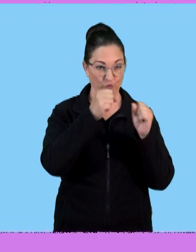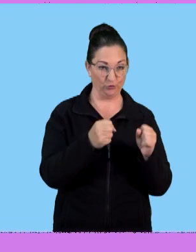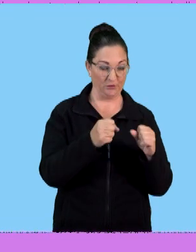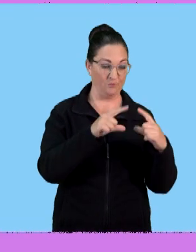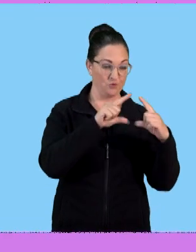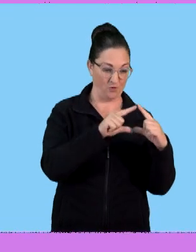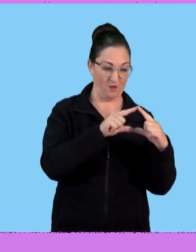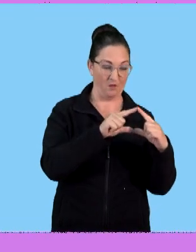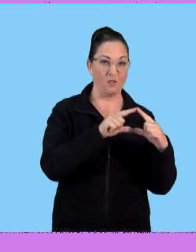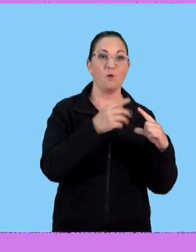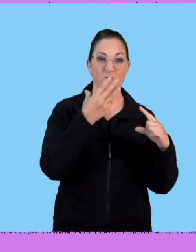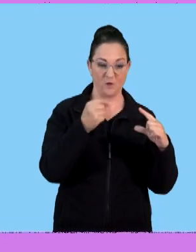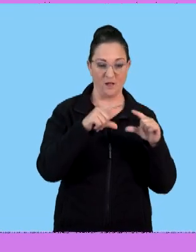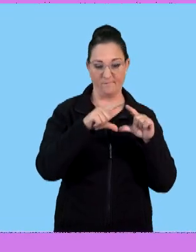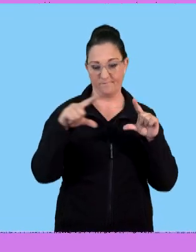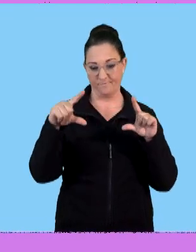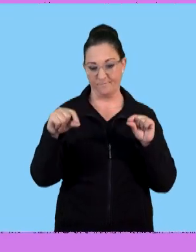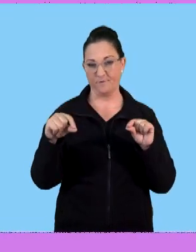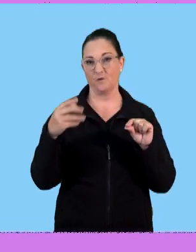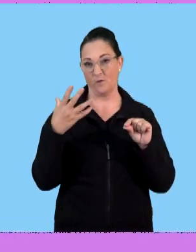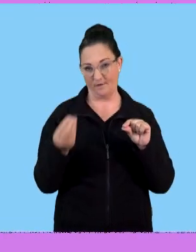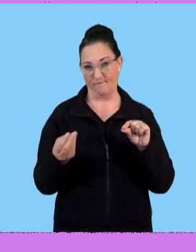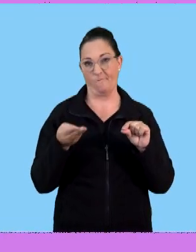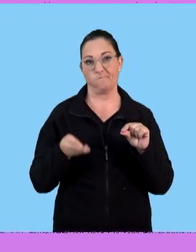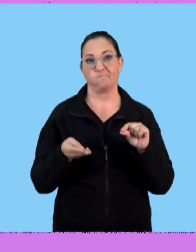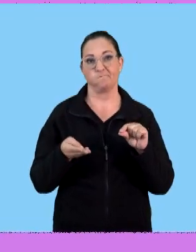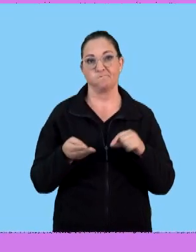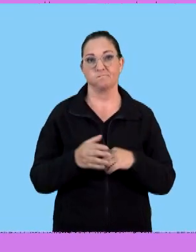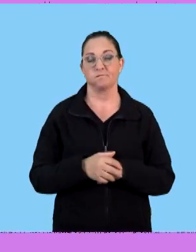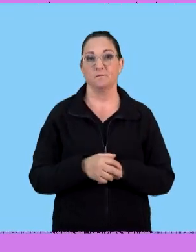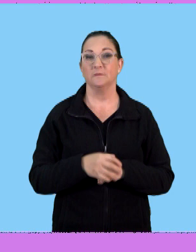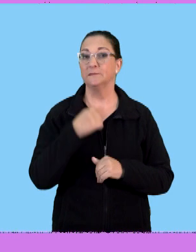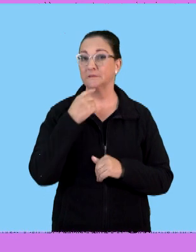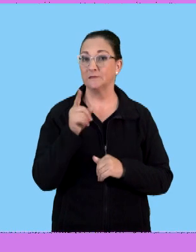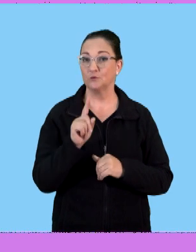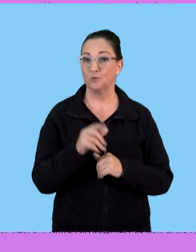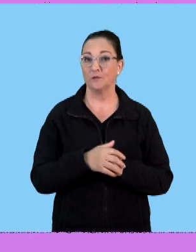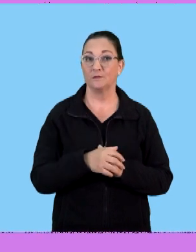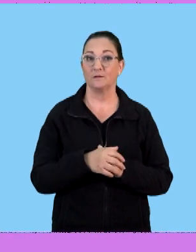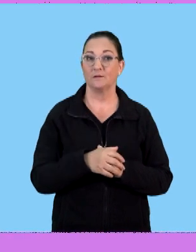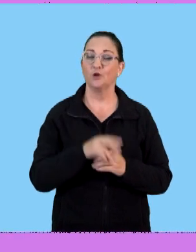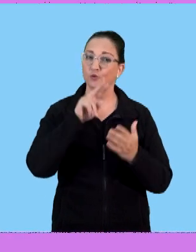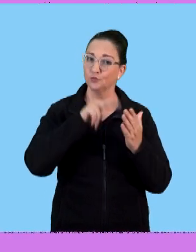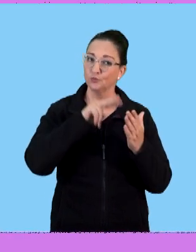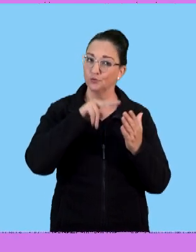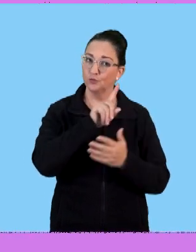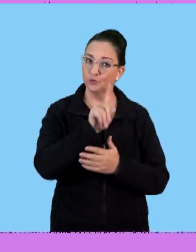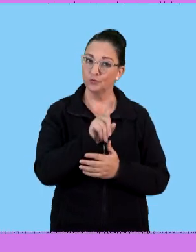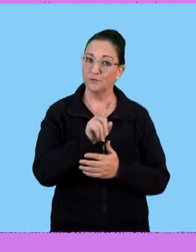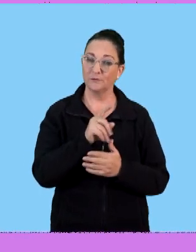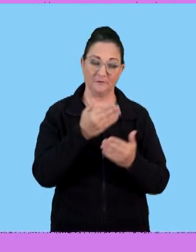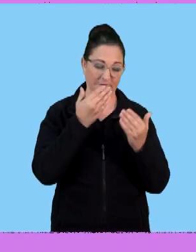triangle as well as a rectangle, looking at what is presented here. But it says, let's read our question. It